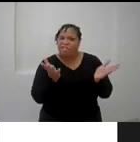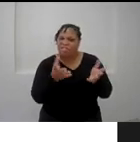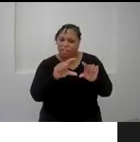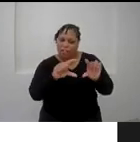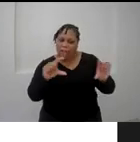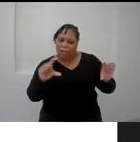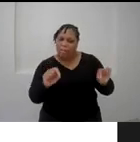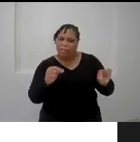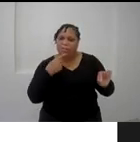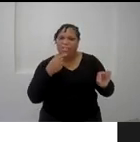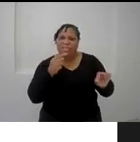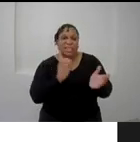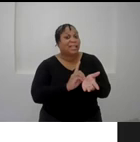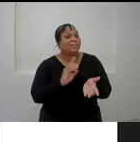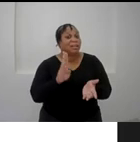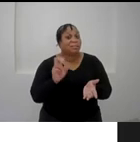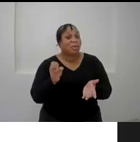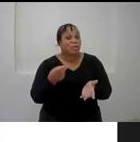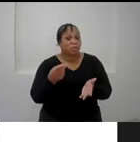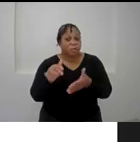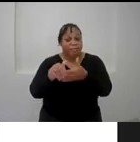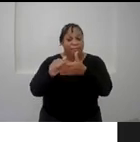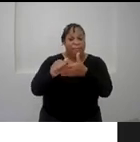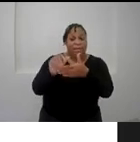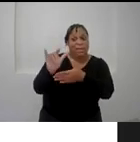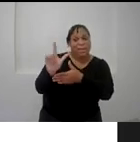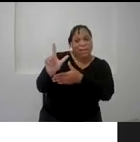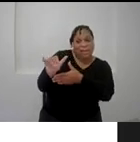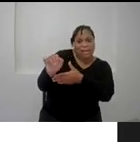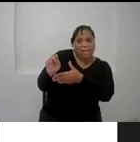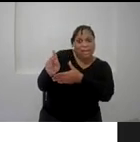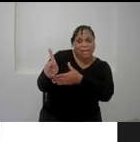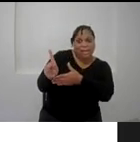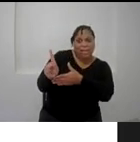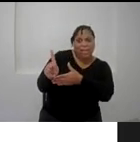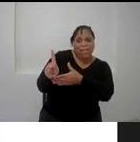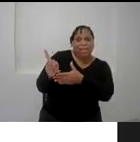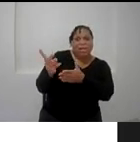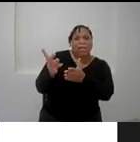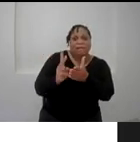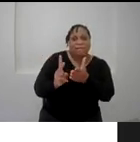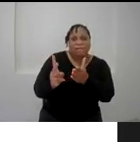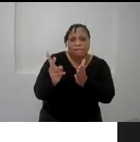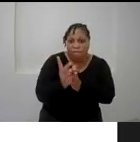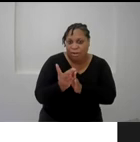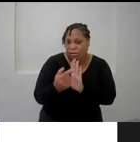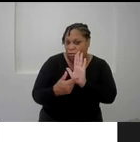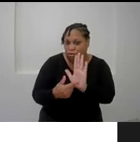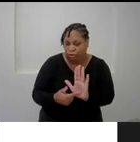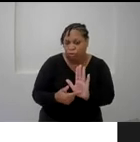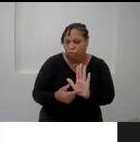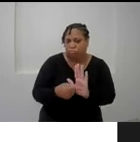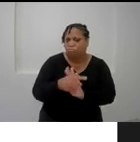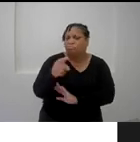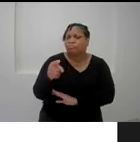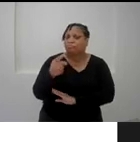know, Dr. Bush, we have put a link to the video you were going to show in the chat, so they can look